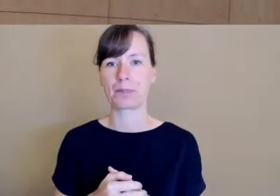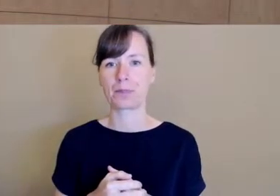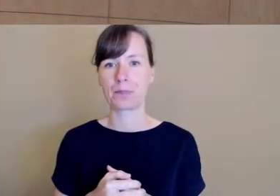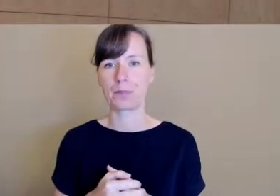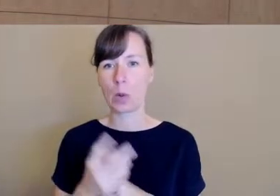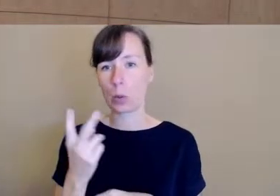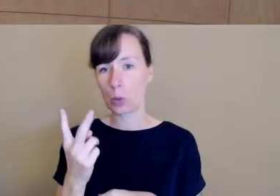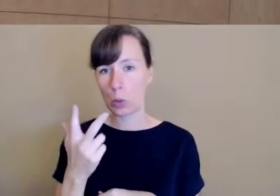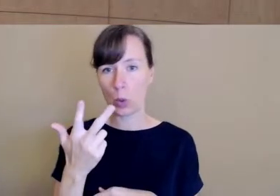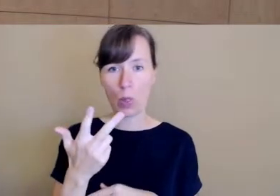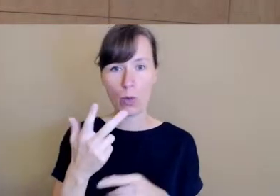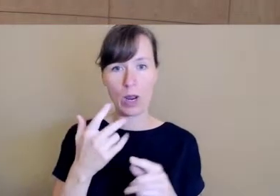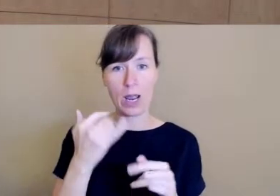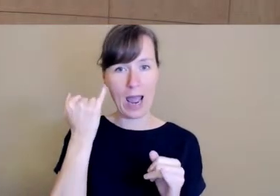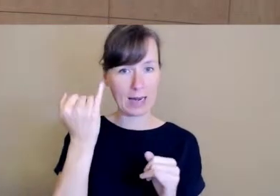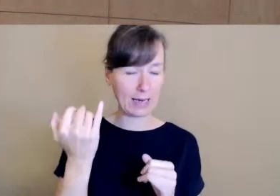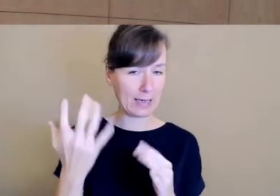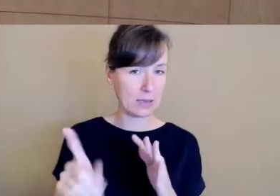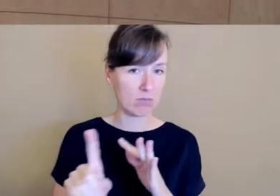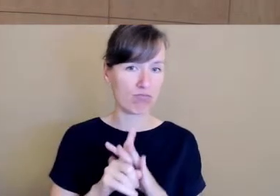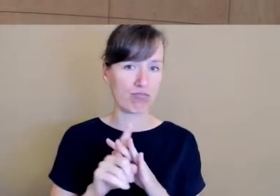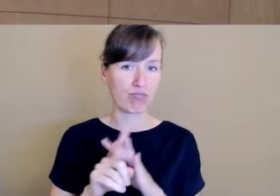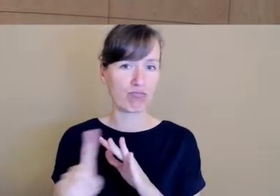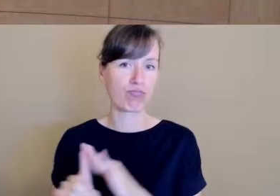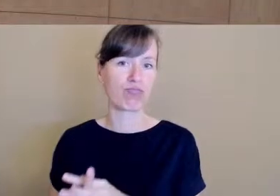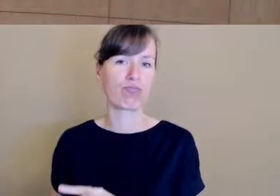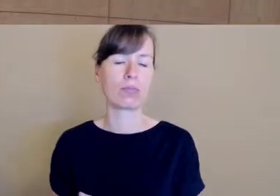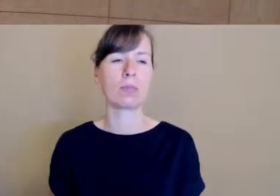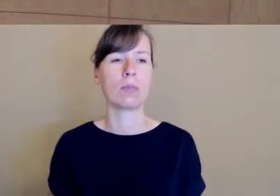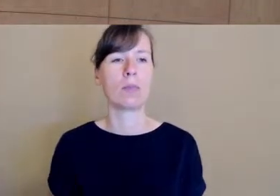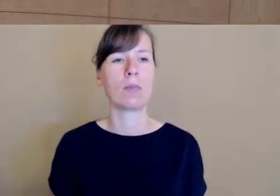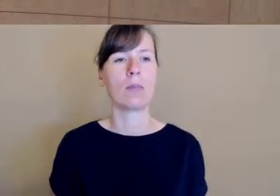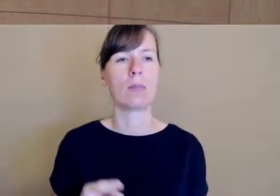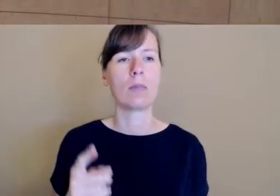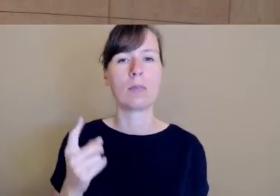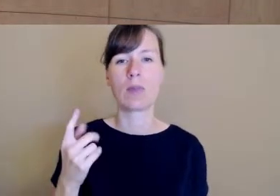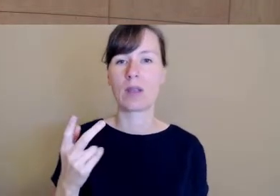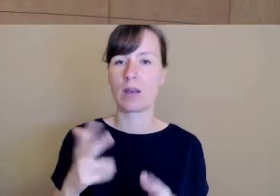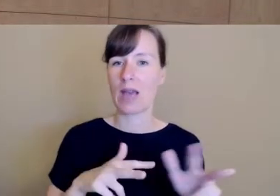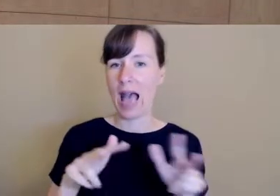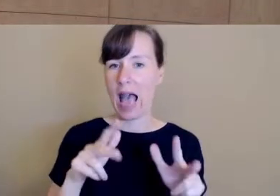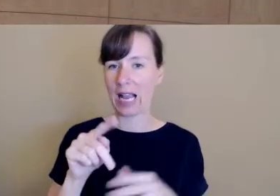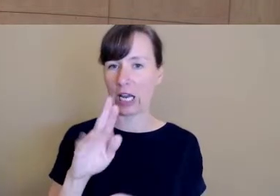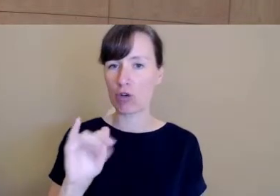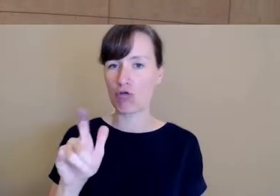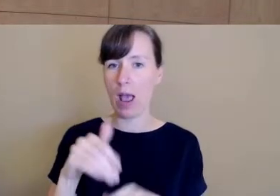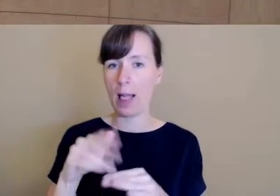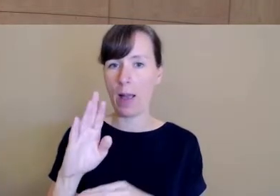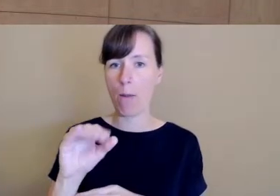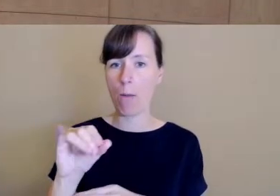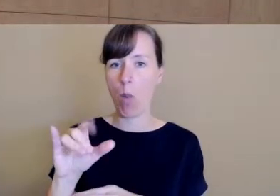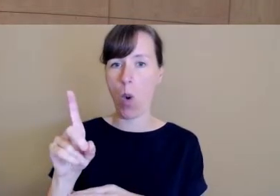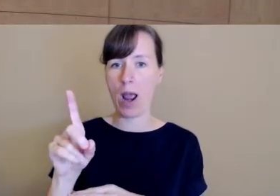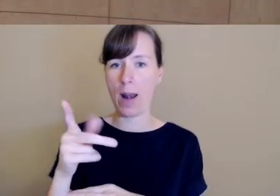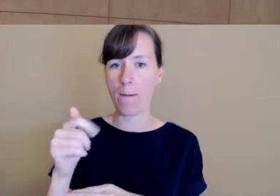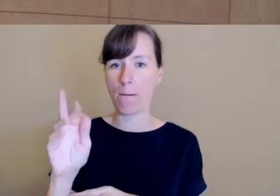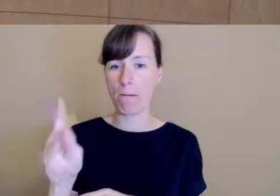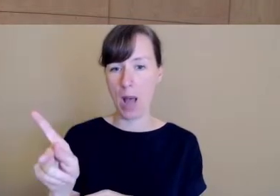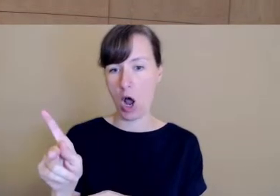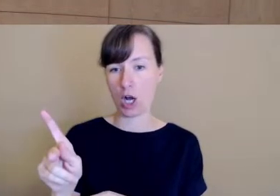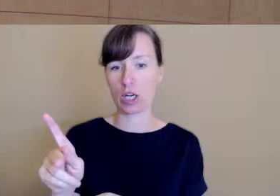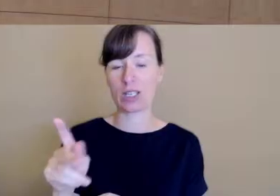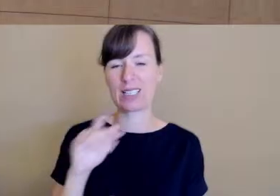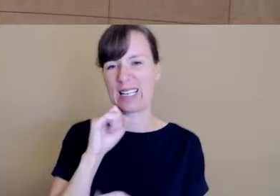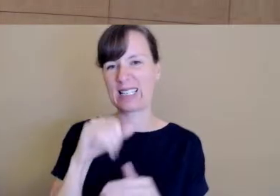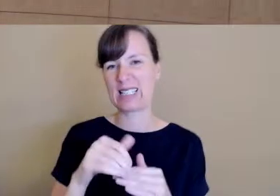3 ideas came up. One was that the hiking trail in Boyd Park is in poor